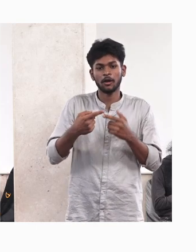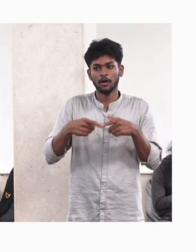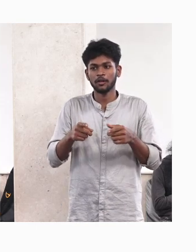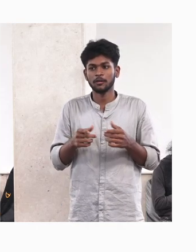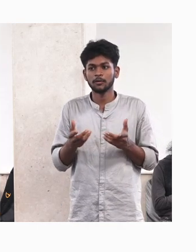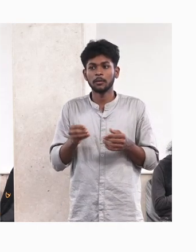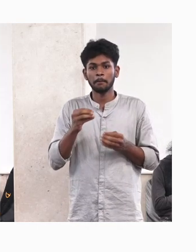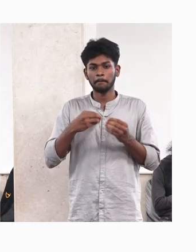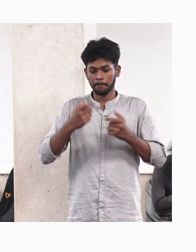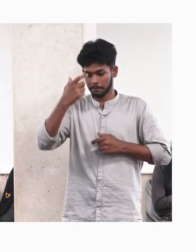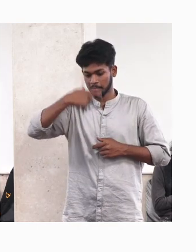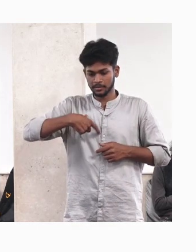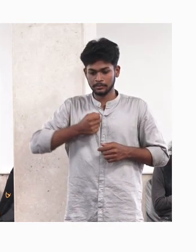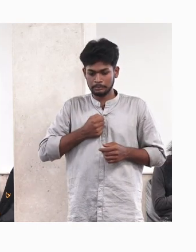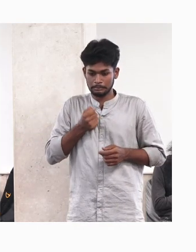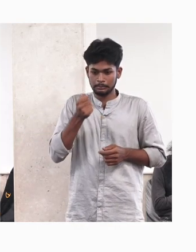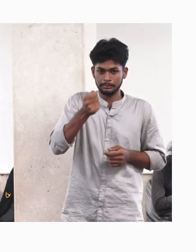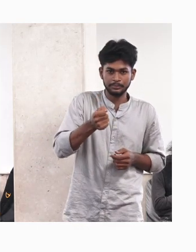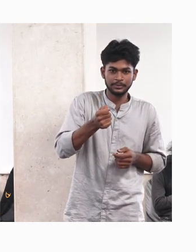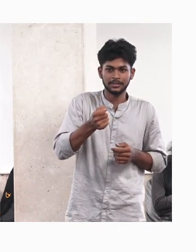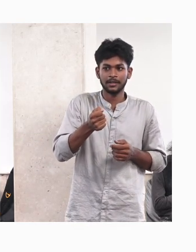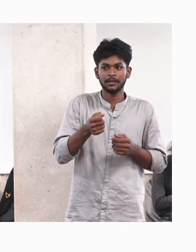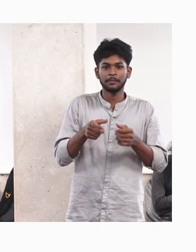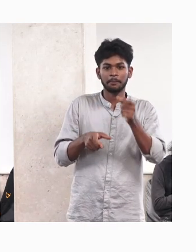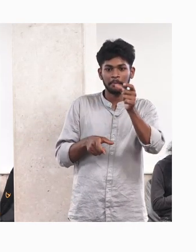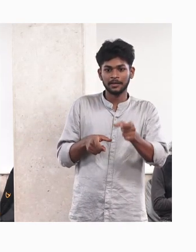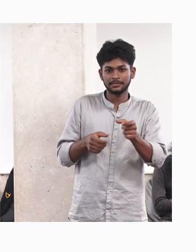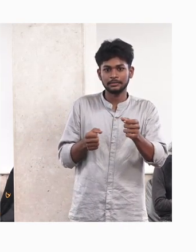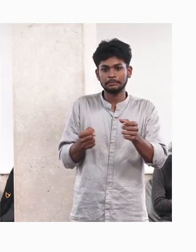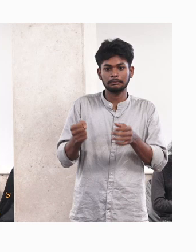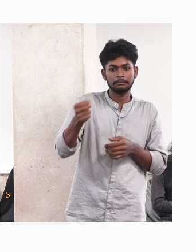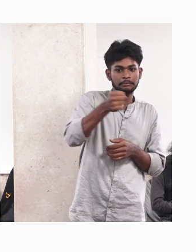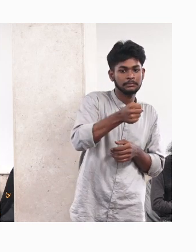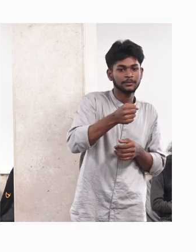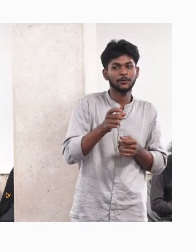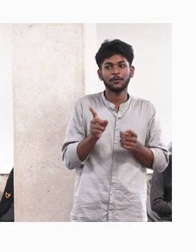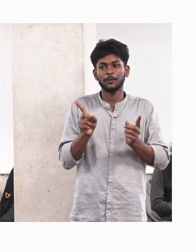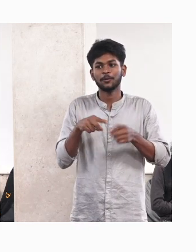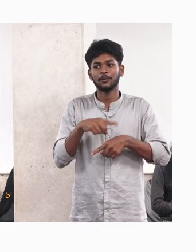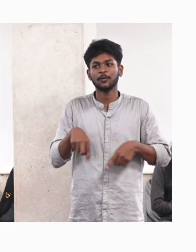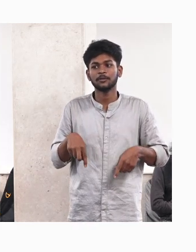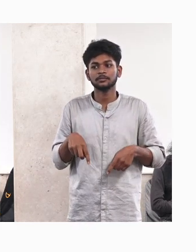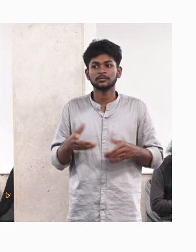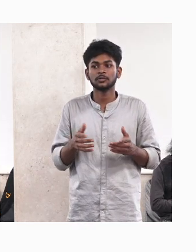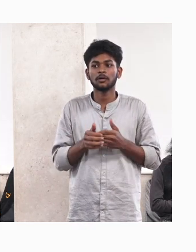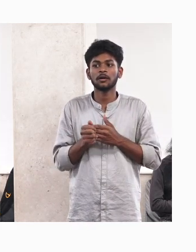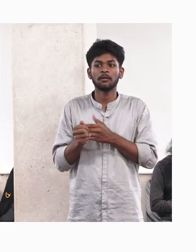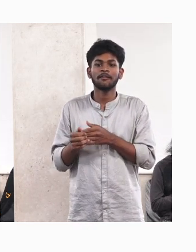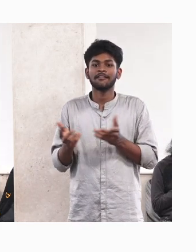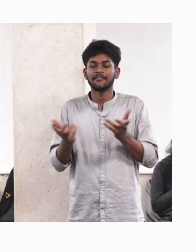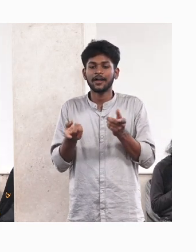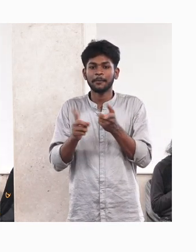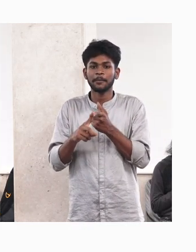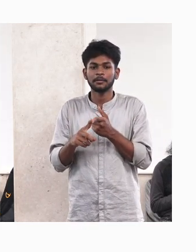don't putting yourself upper than the clients, and will be the client leading the agenda. Normally